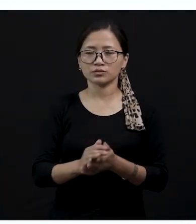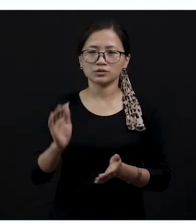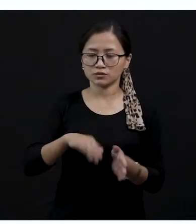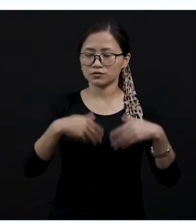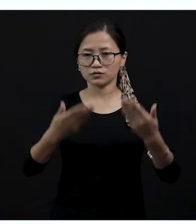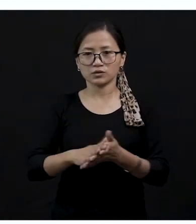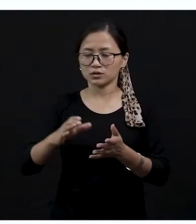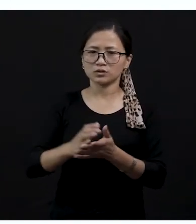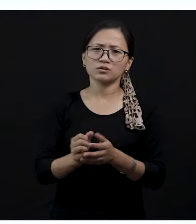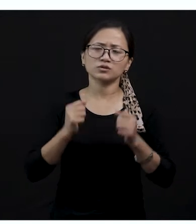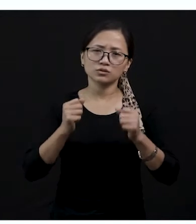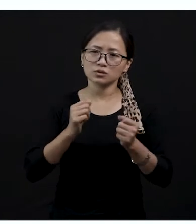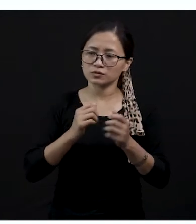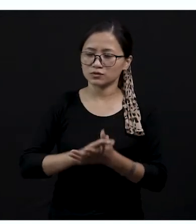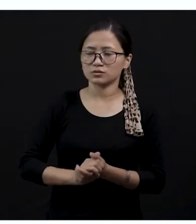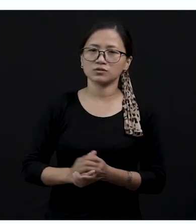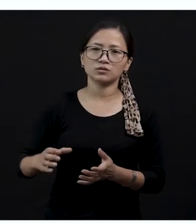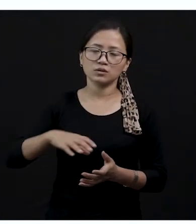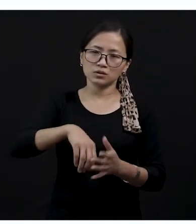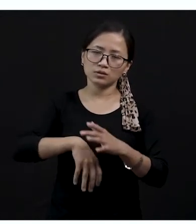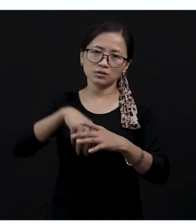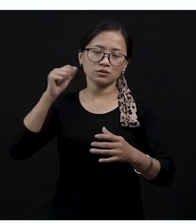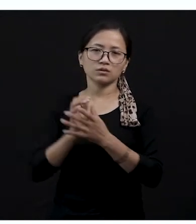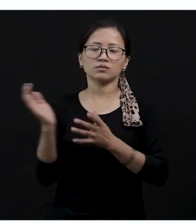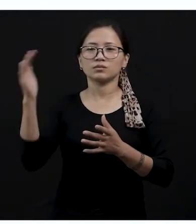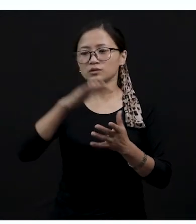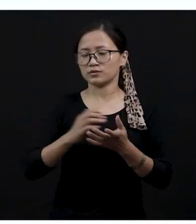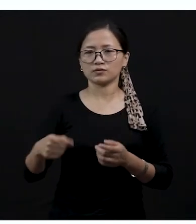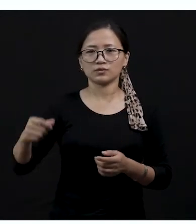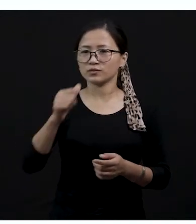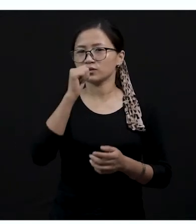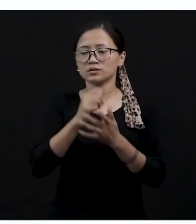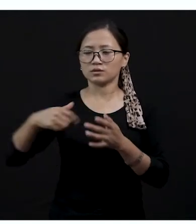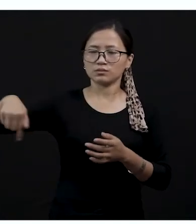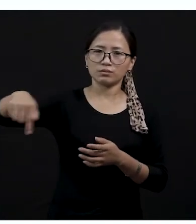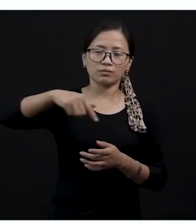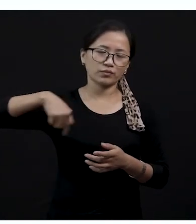Now all the ducks quacked as if they were daft. See, the ducks